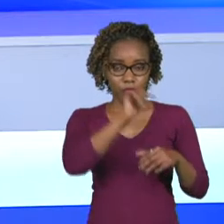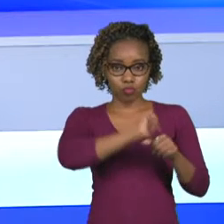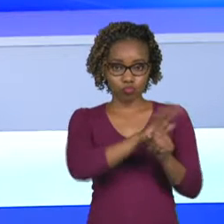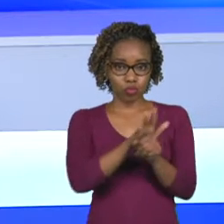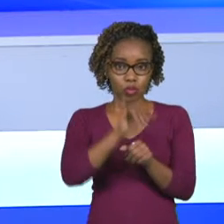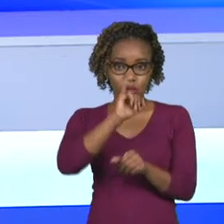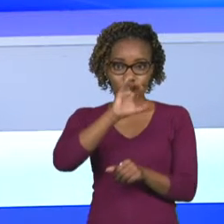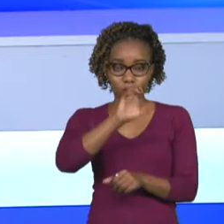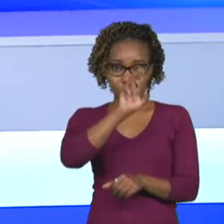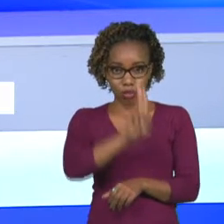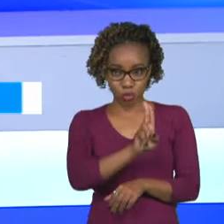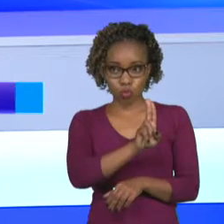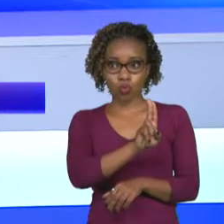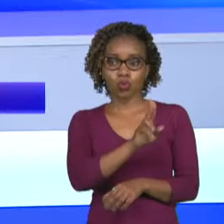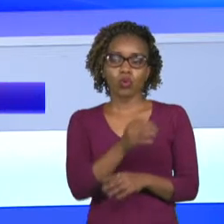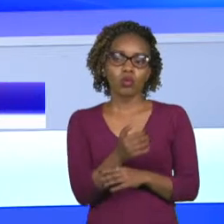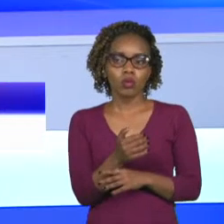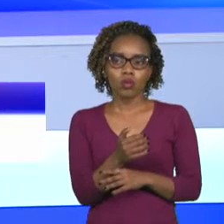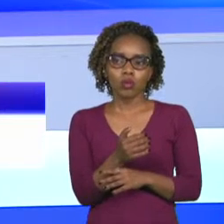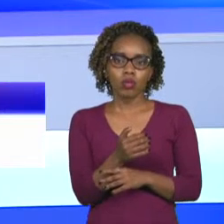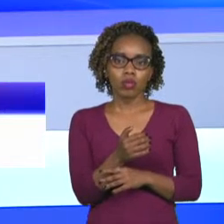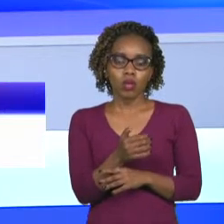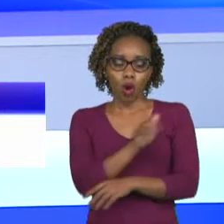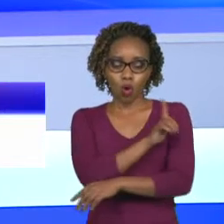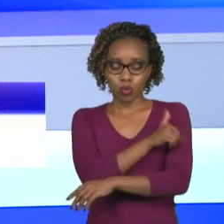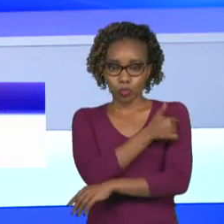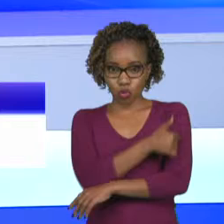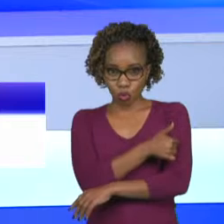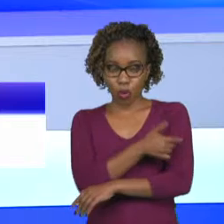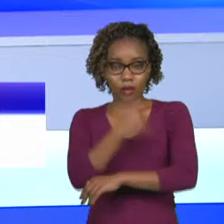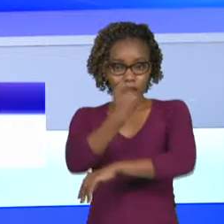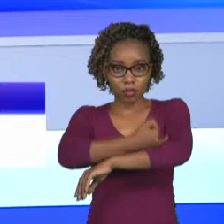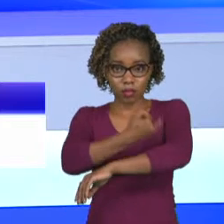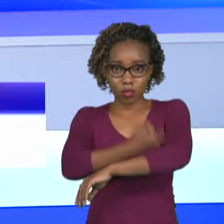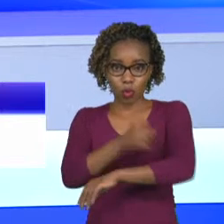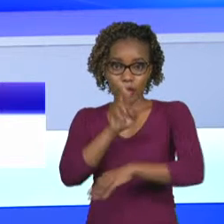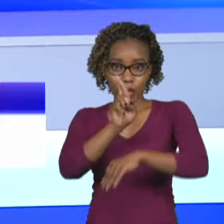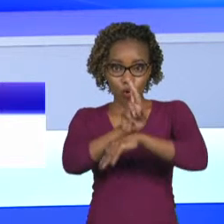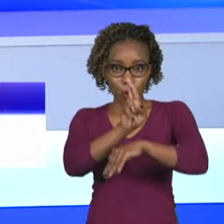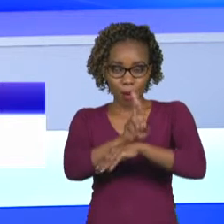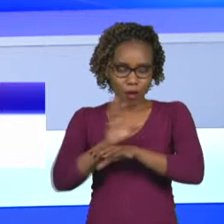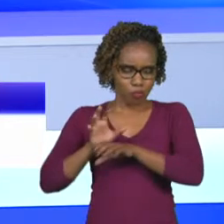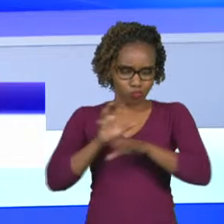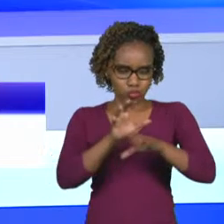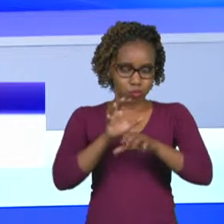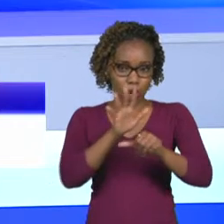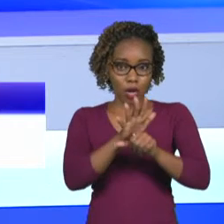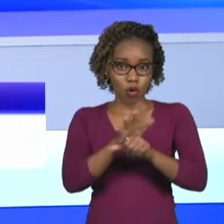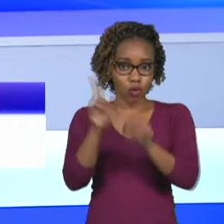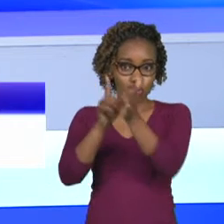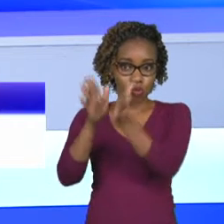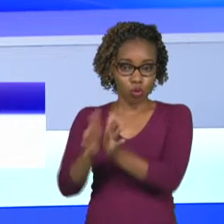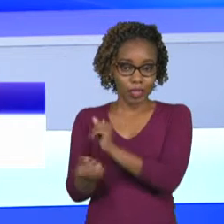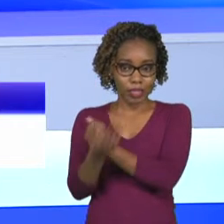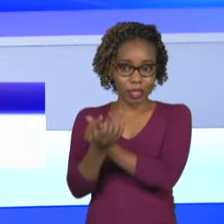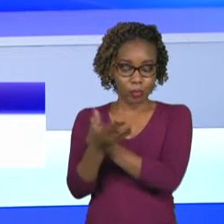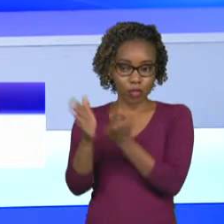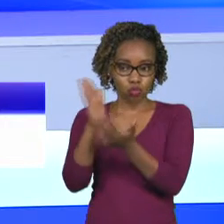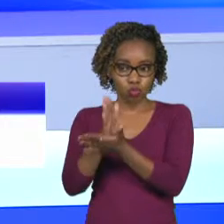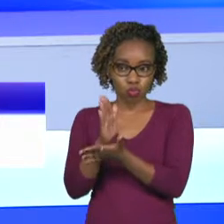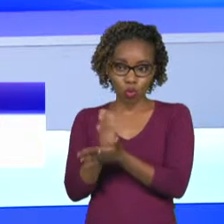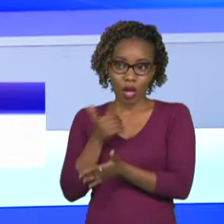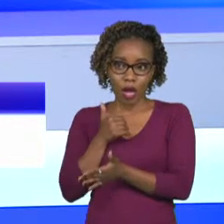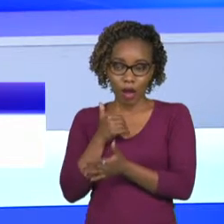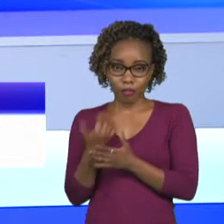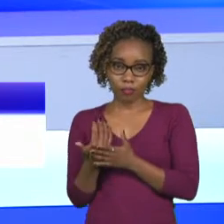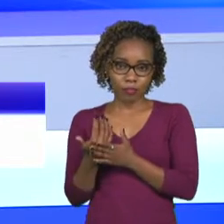care units at the Casa Local Clinical Institute in Rome are under pressure. One of the doctors explained that there has been a